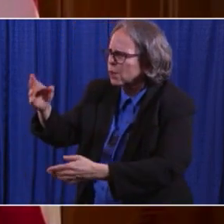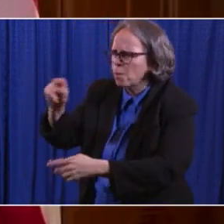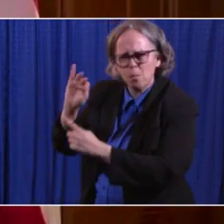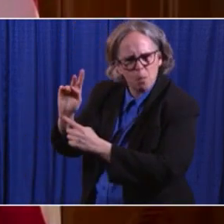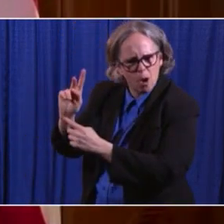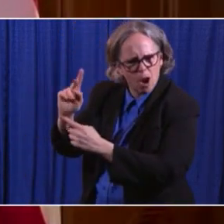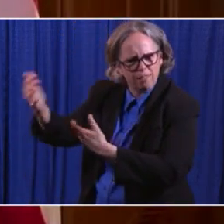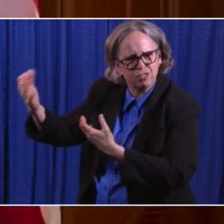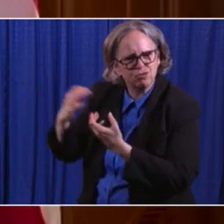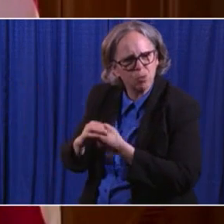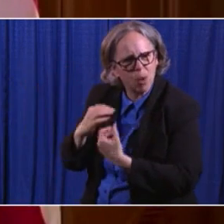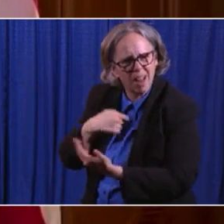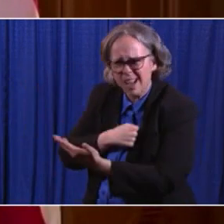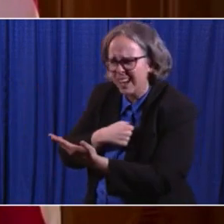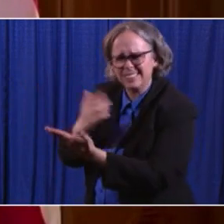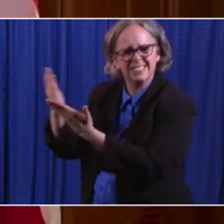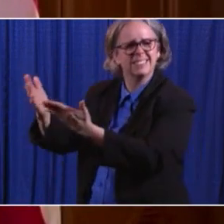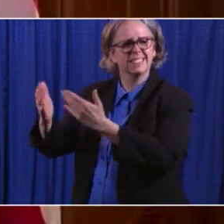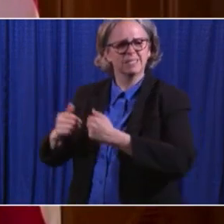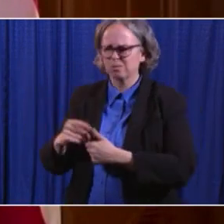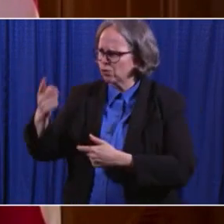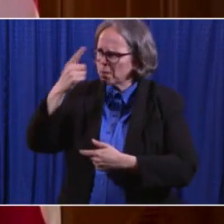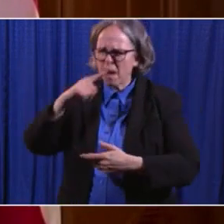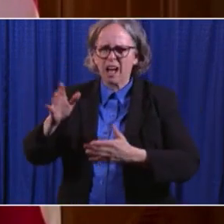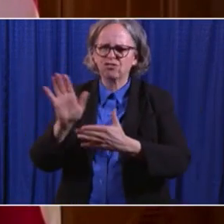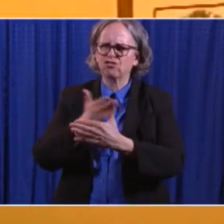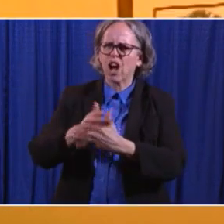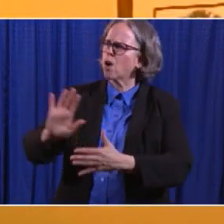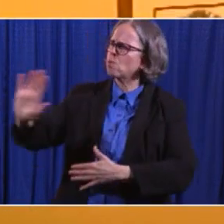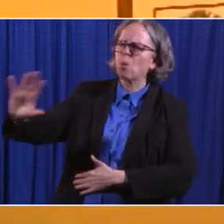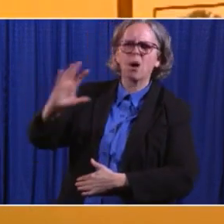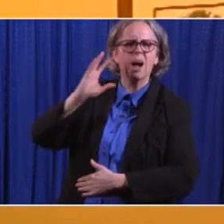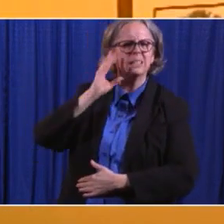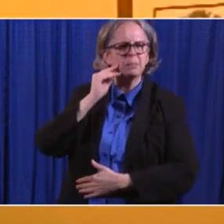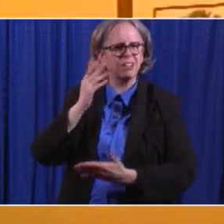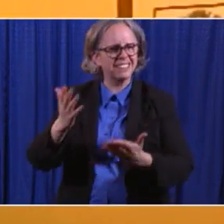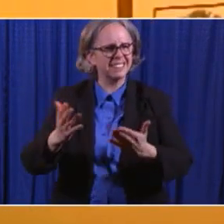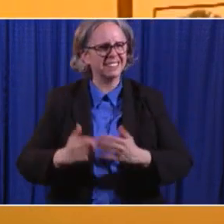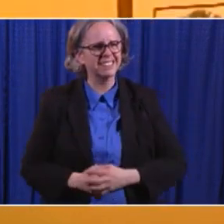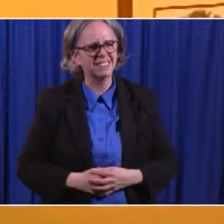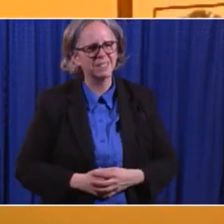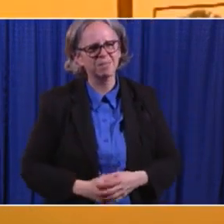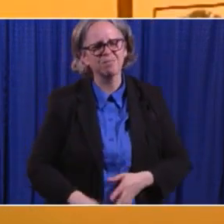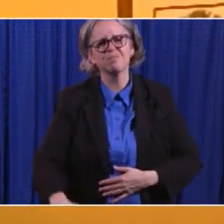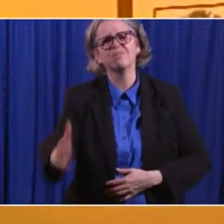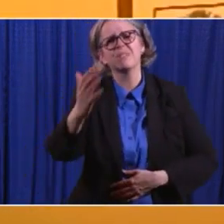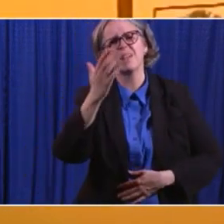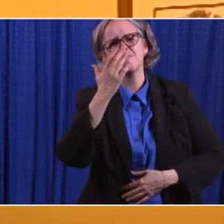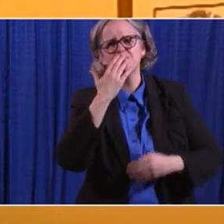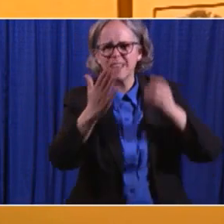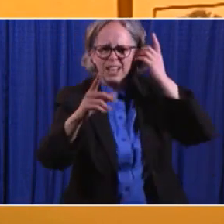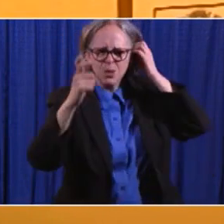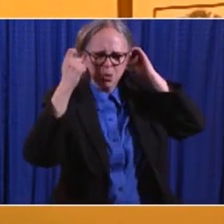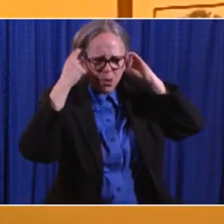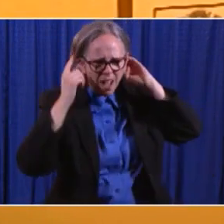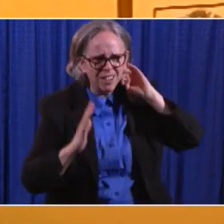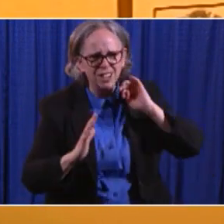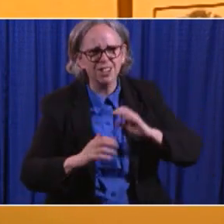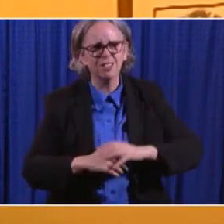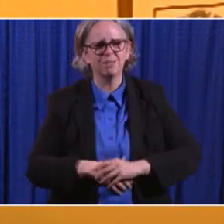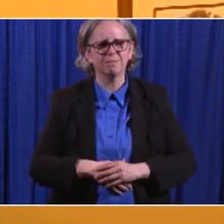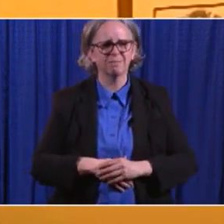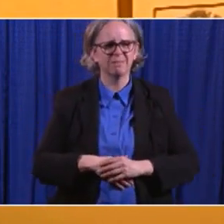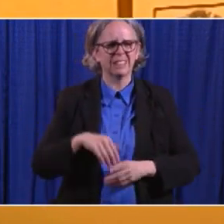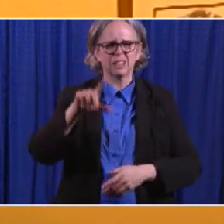And could you just tell your story? Sure. Thank you, Governor. In 2014,